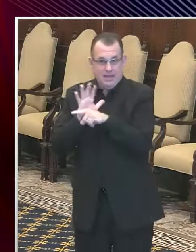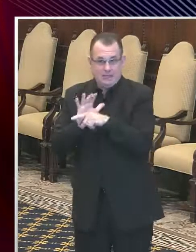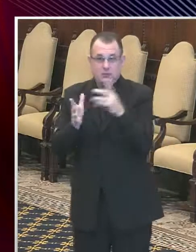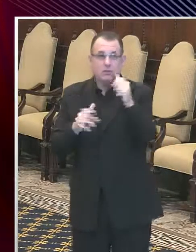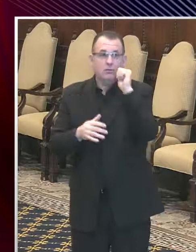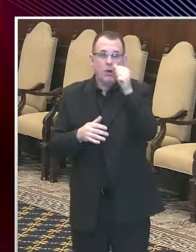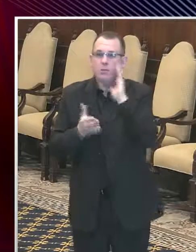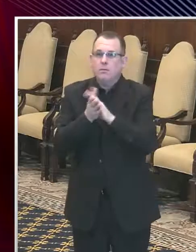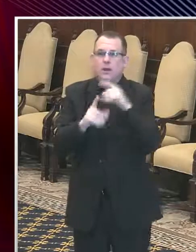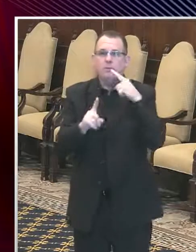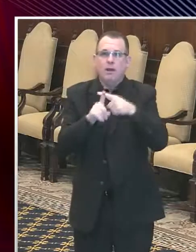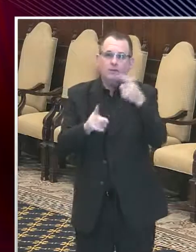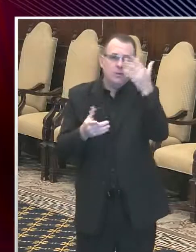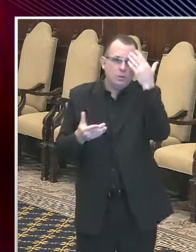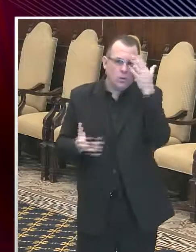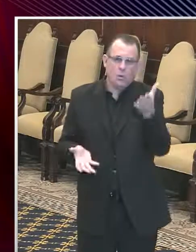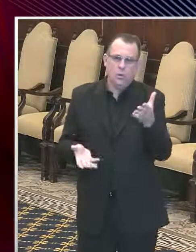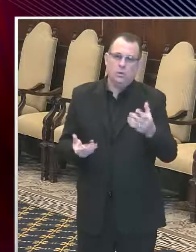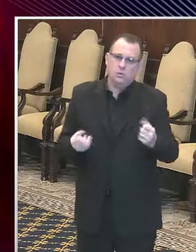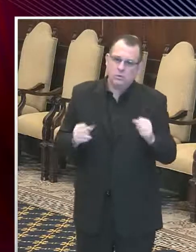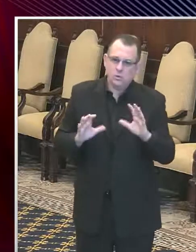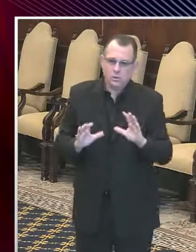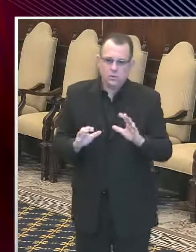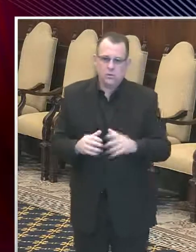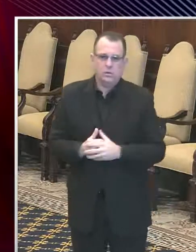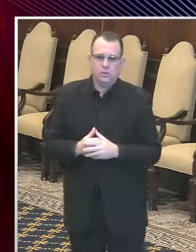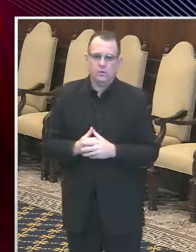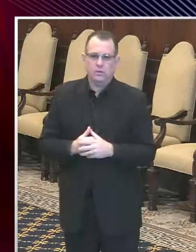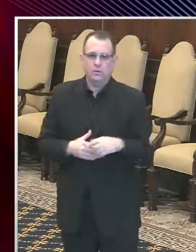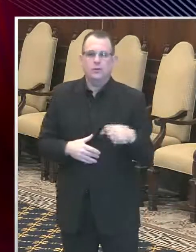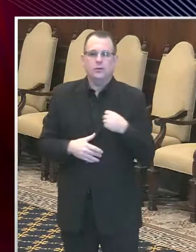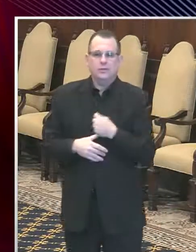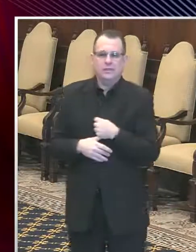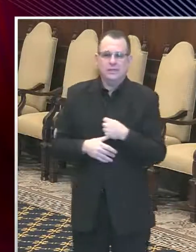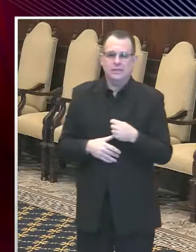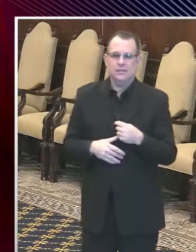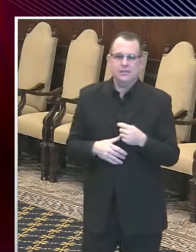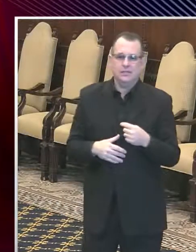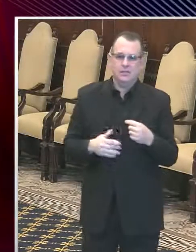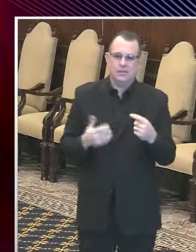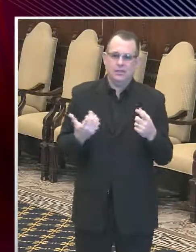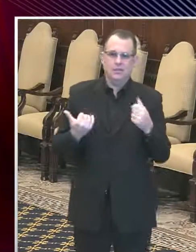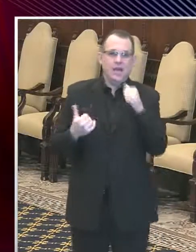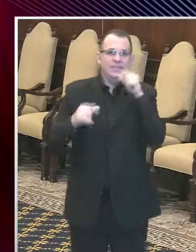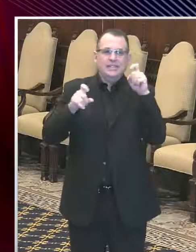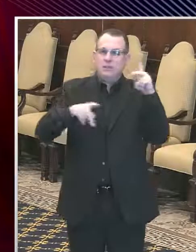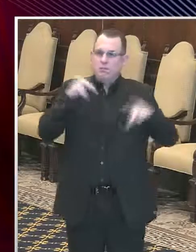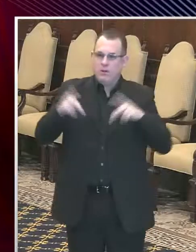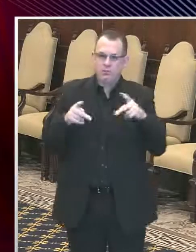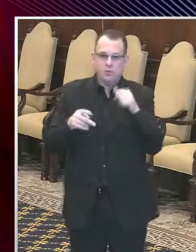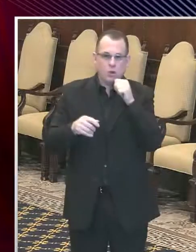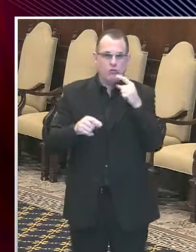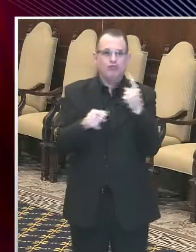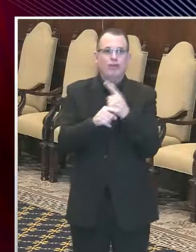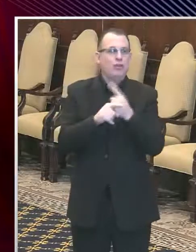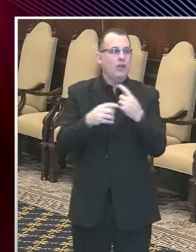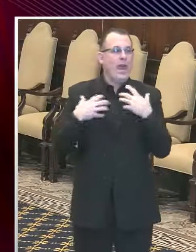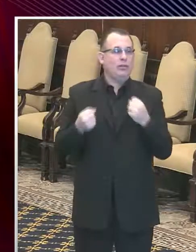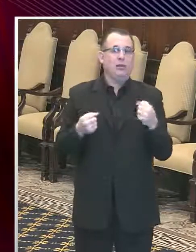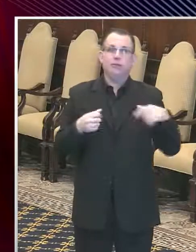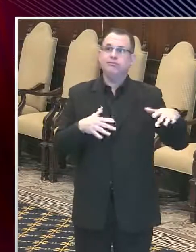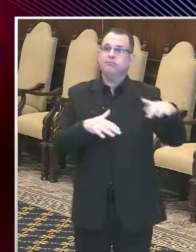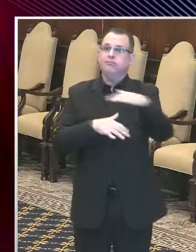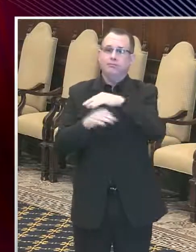security. We're also not recommending the test for people who are otherwise young and healthy, say a 30-year-old who may have classic symptoms of this